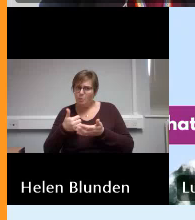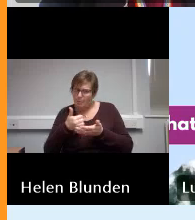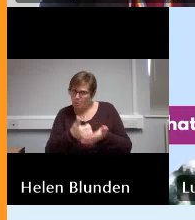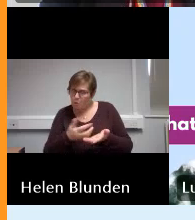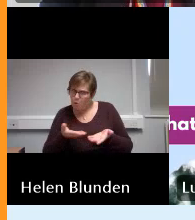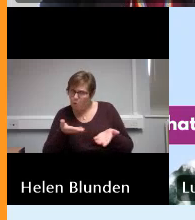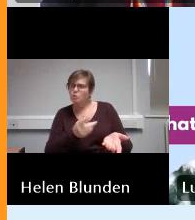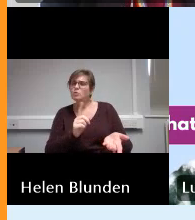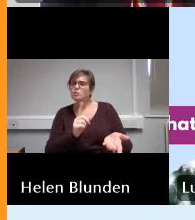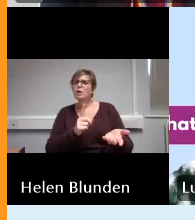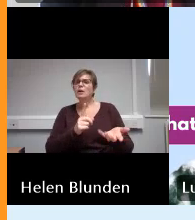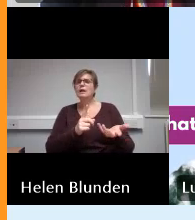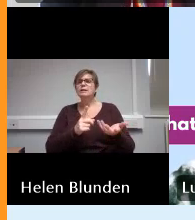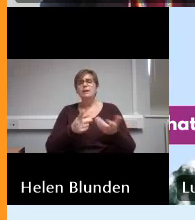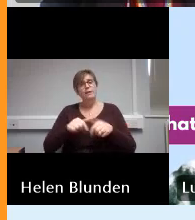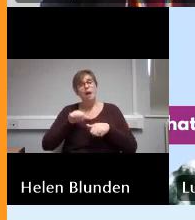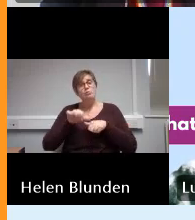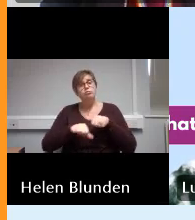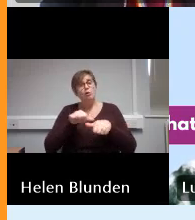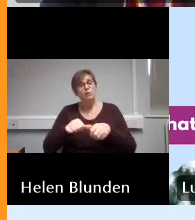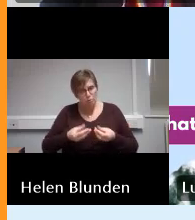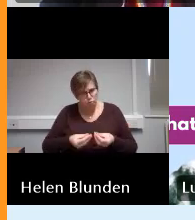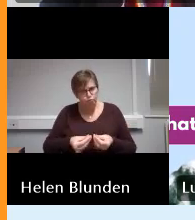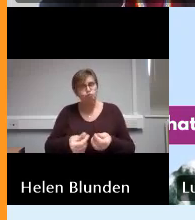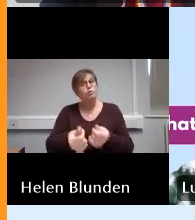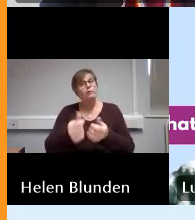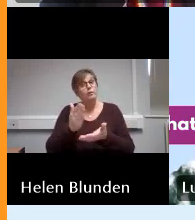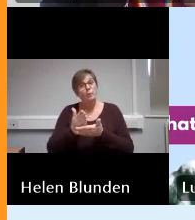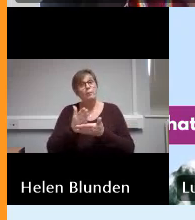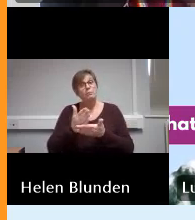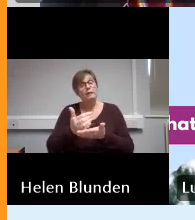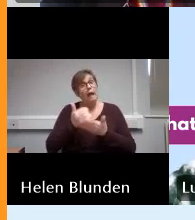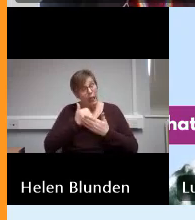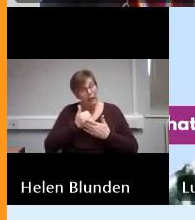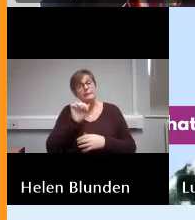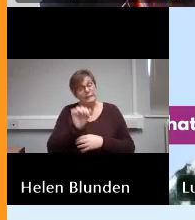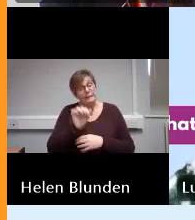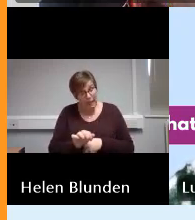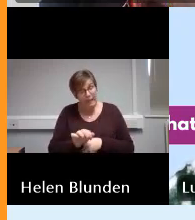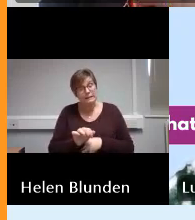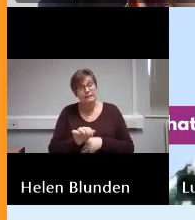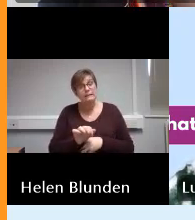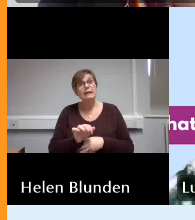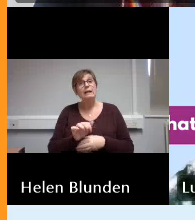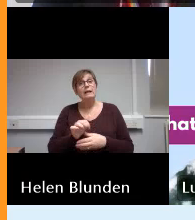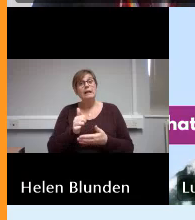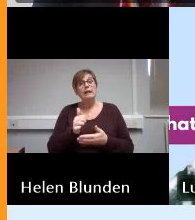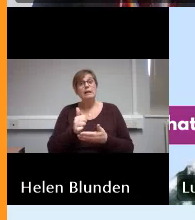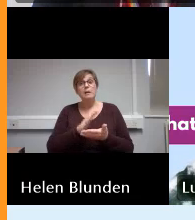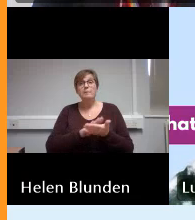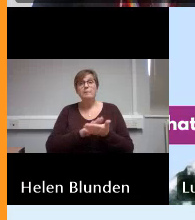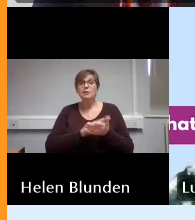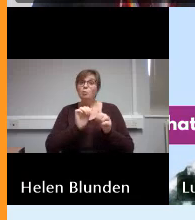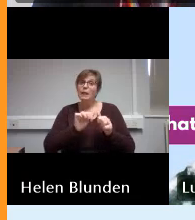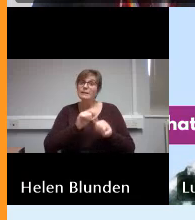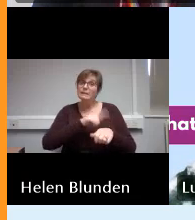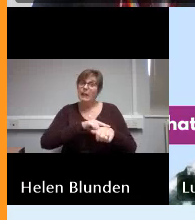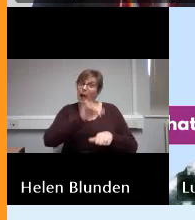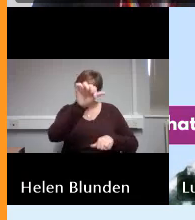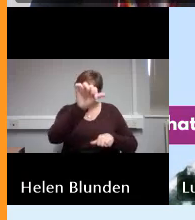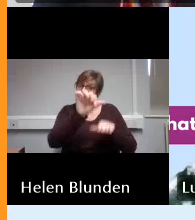they've streamlined their processes, which have helped to an extent, and have helped to reduce some of those waiting times,